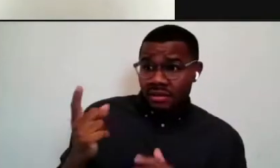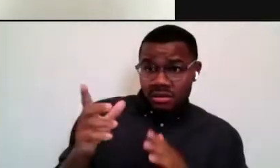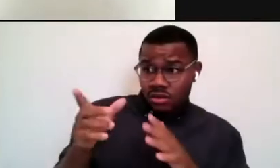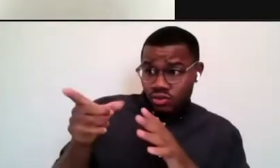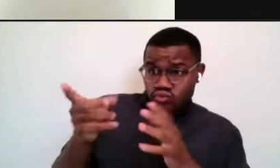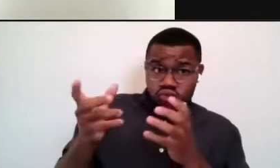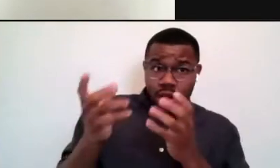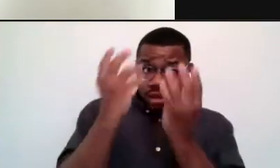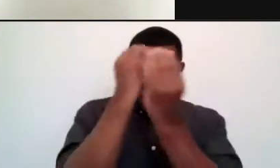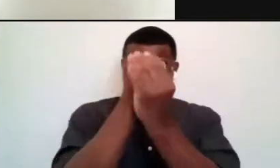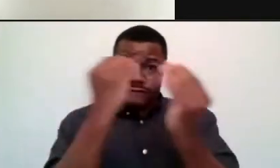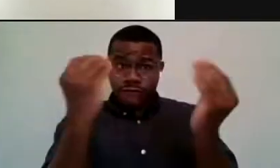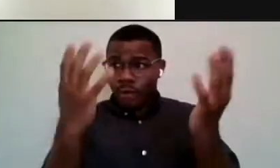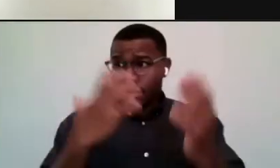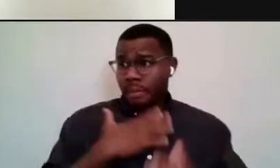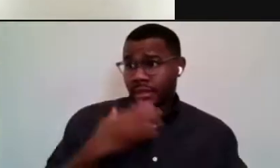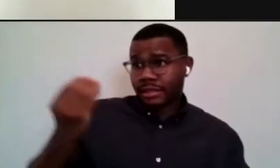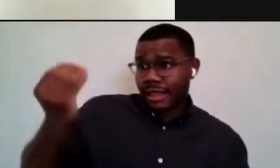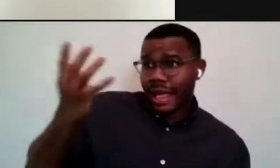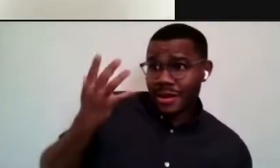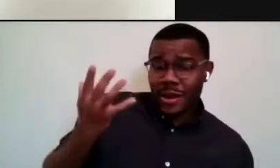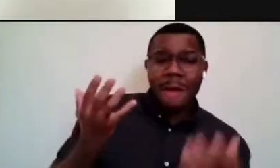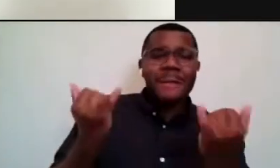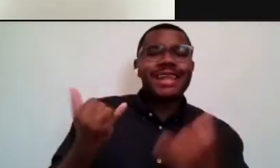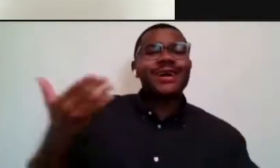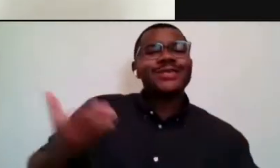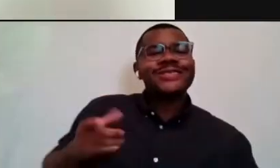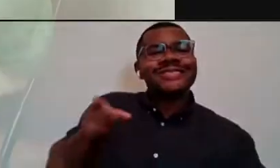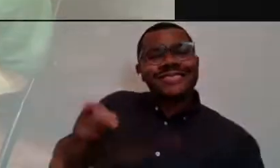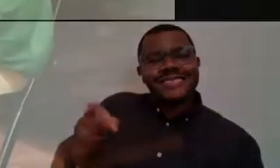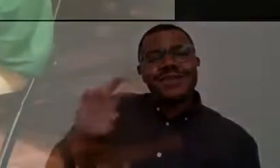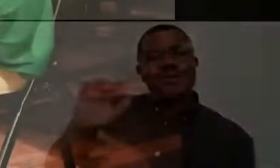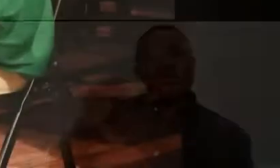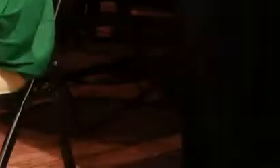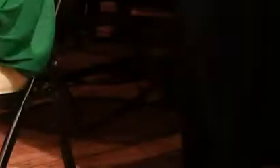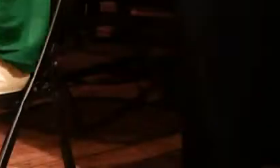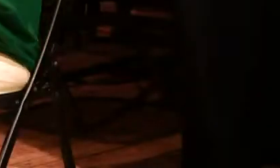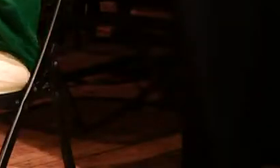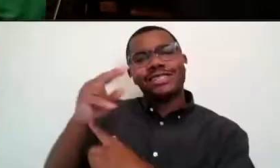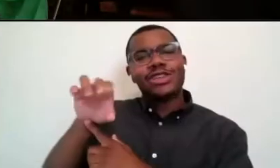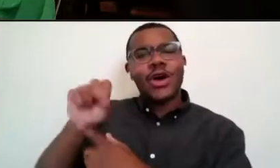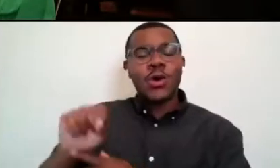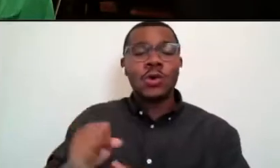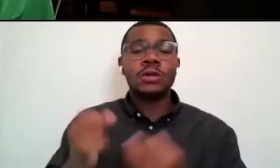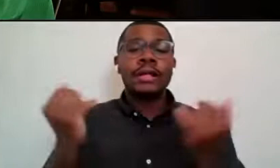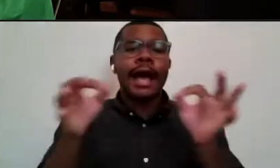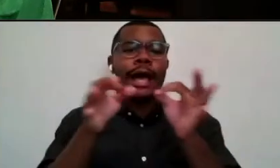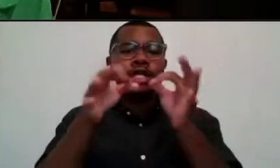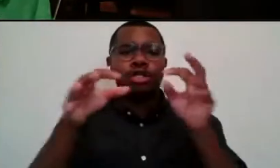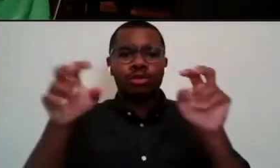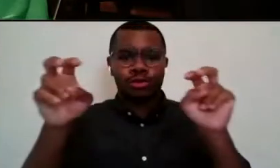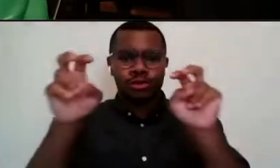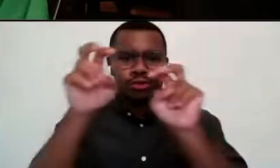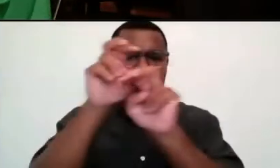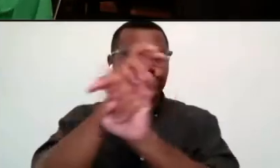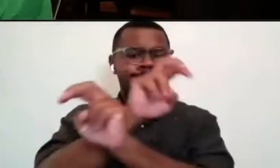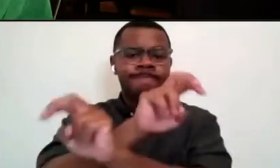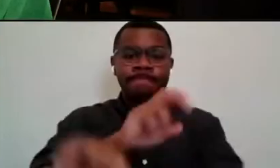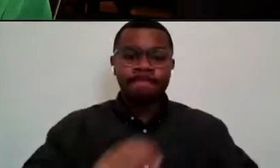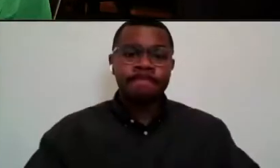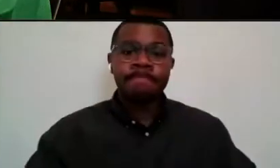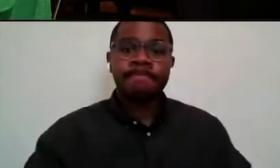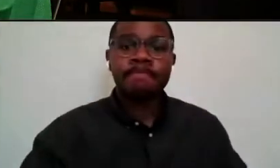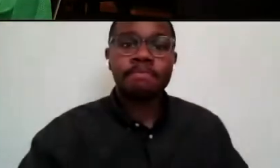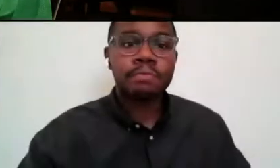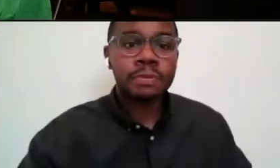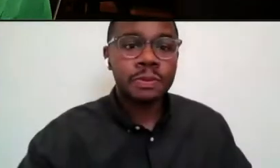But I give you all Rhodessa Jones. Thank you. How you doing? Thank you. I'm good. Thank you,